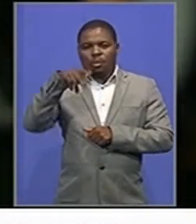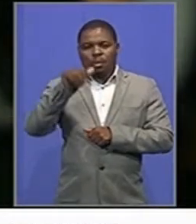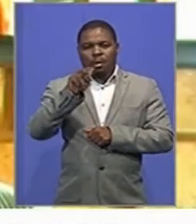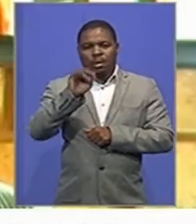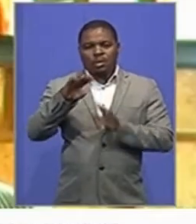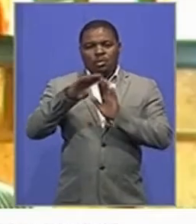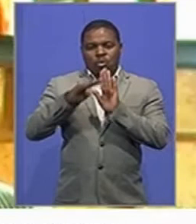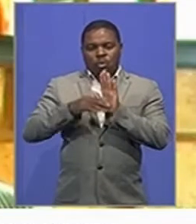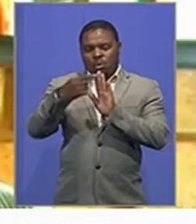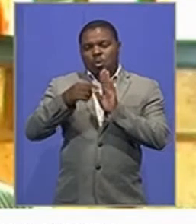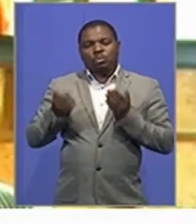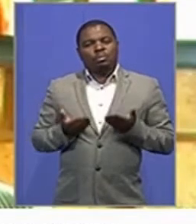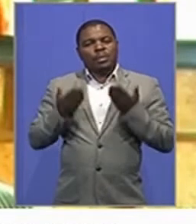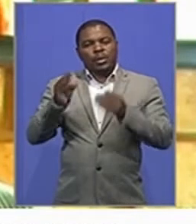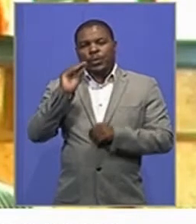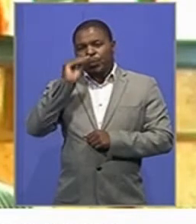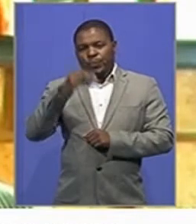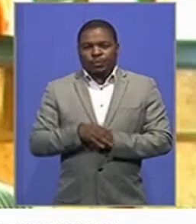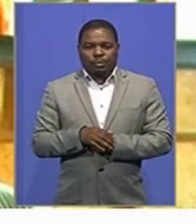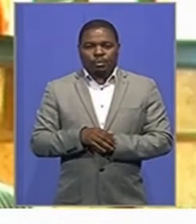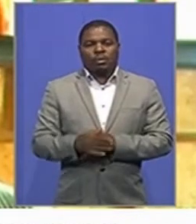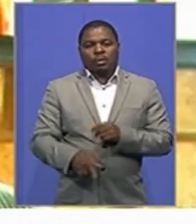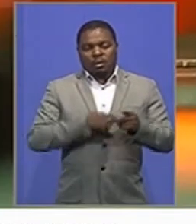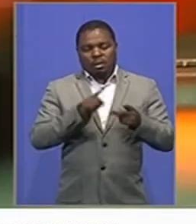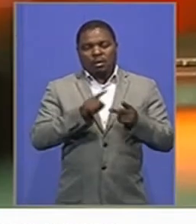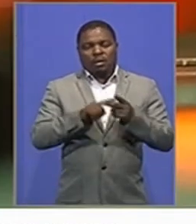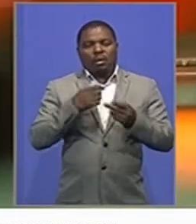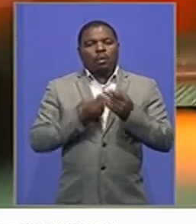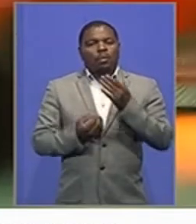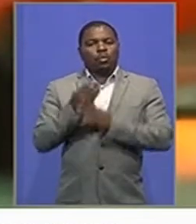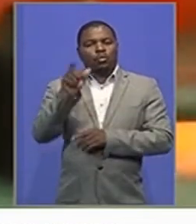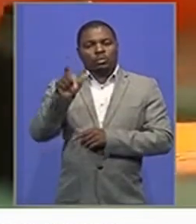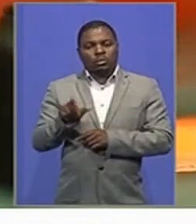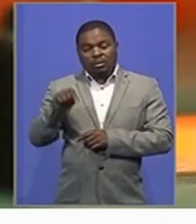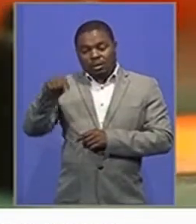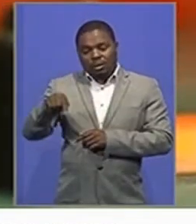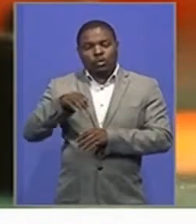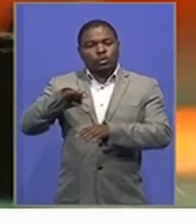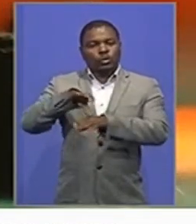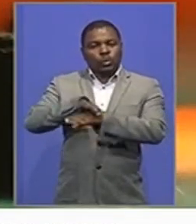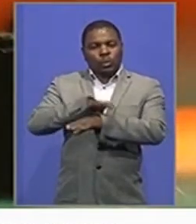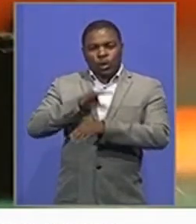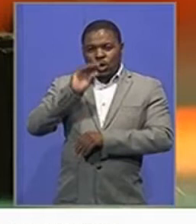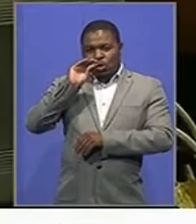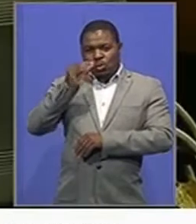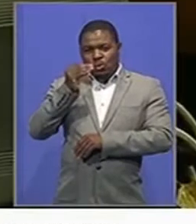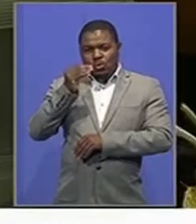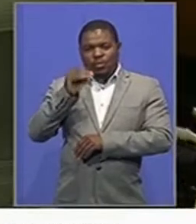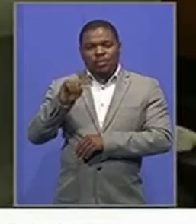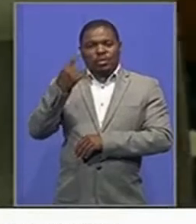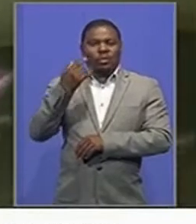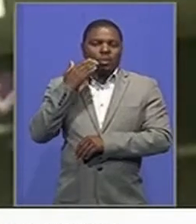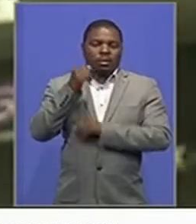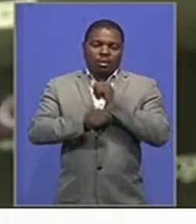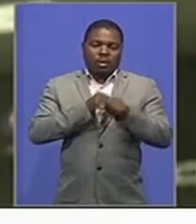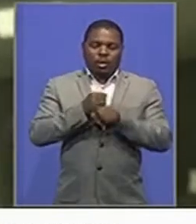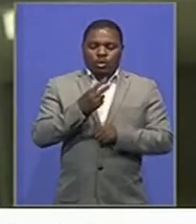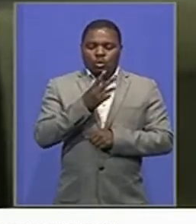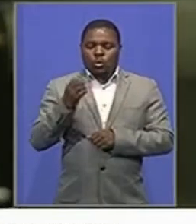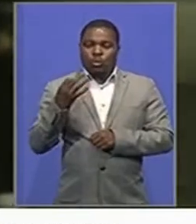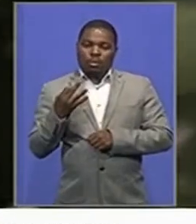mmega Ditaba. Nkanyane e bile motšweletši mogolo wa pele wa ditaba tša Xitsonga tša Televishene ka 2003.